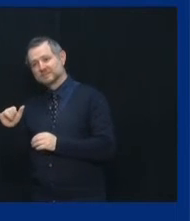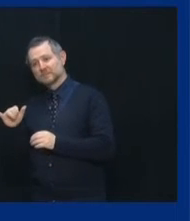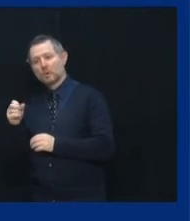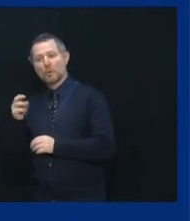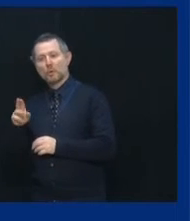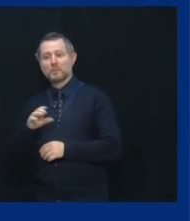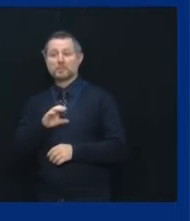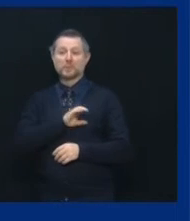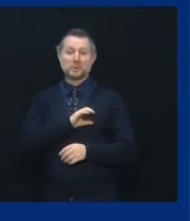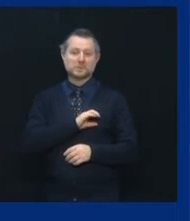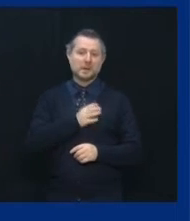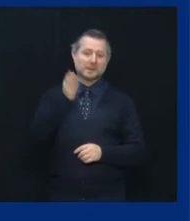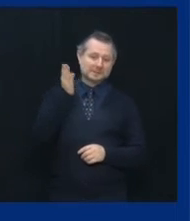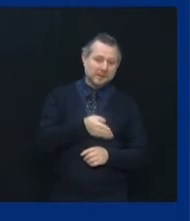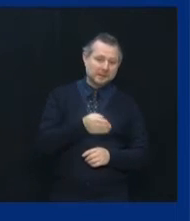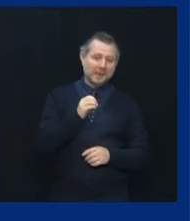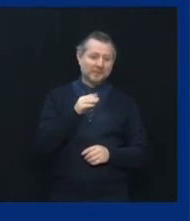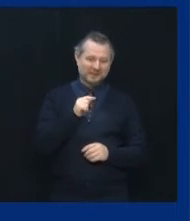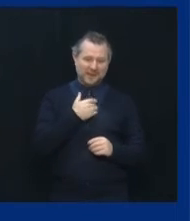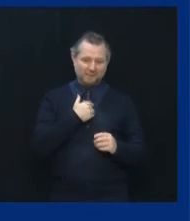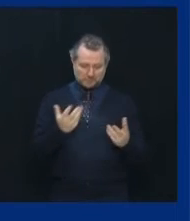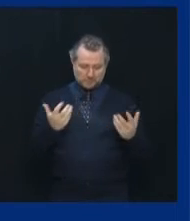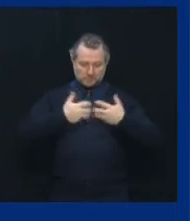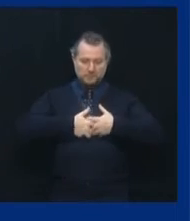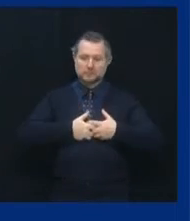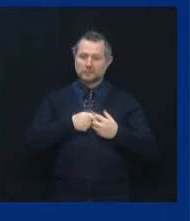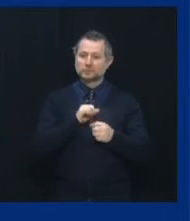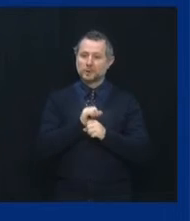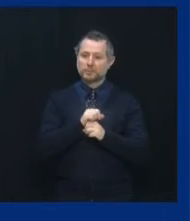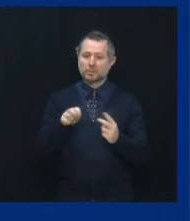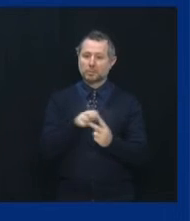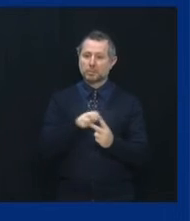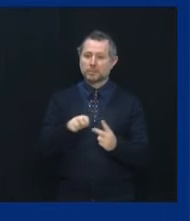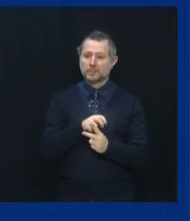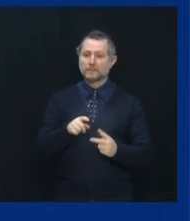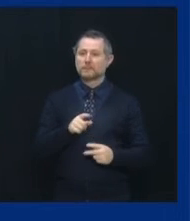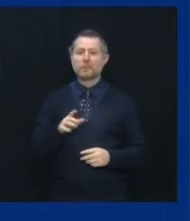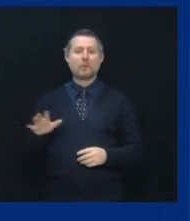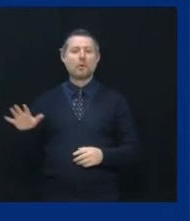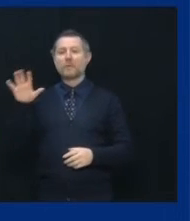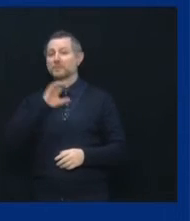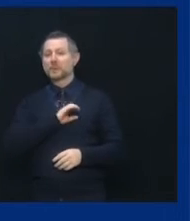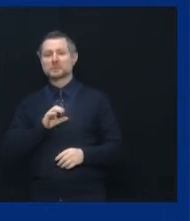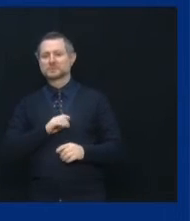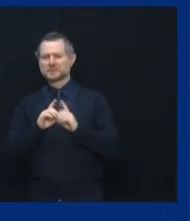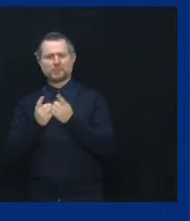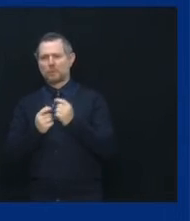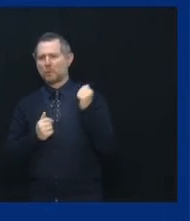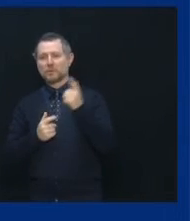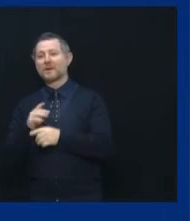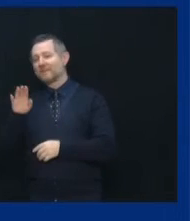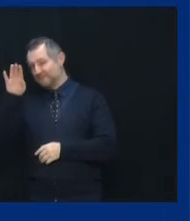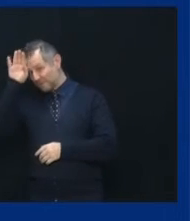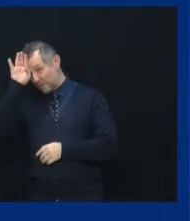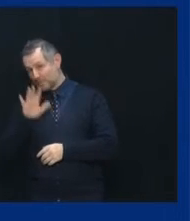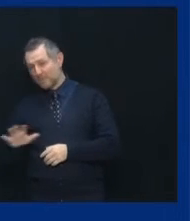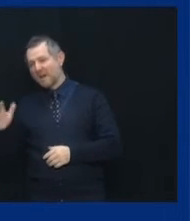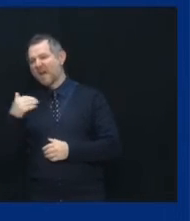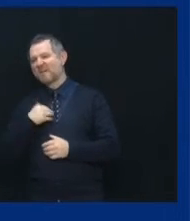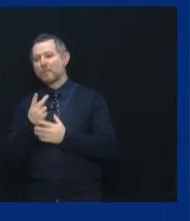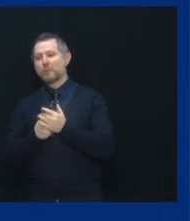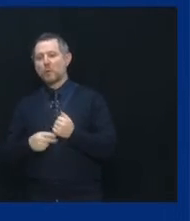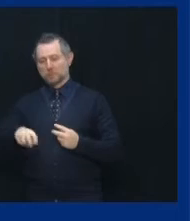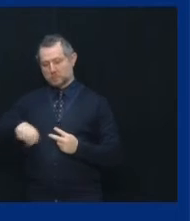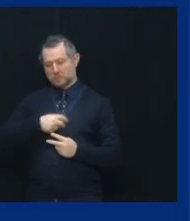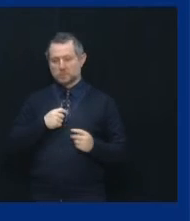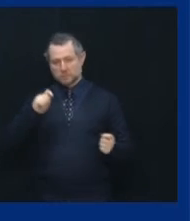who are EMS or EMT in any police department across the state or fire department across the state, they